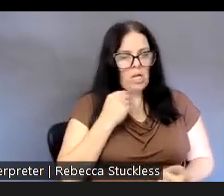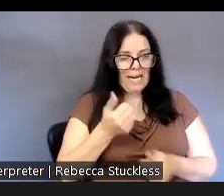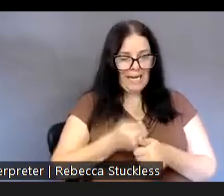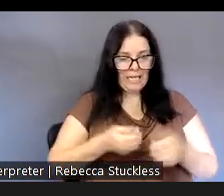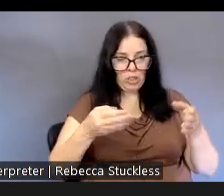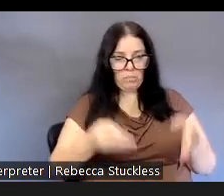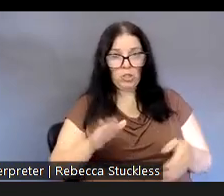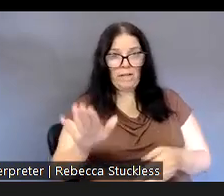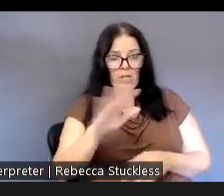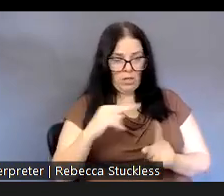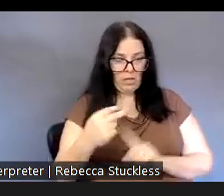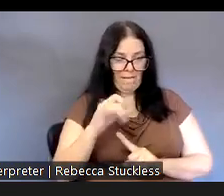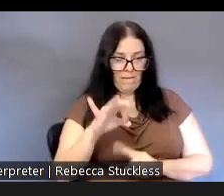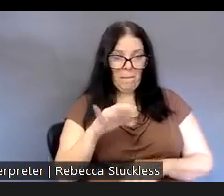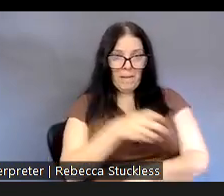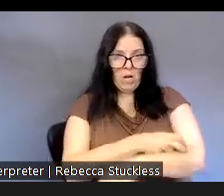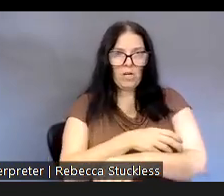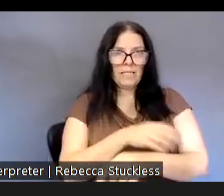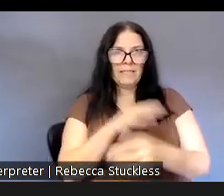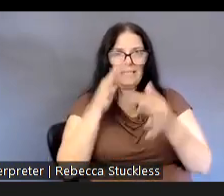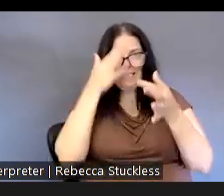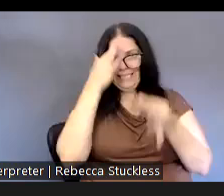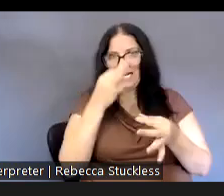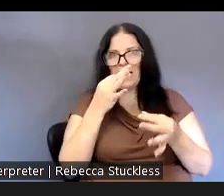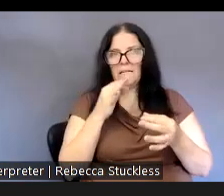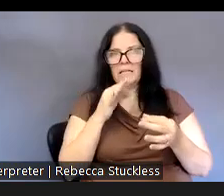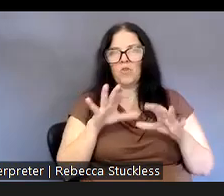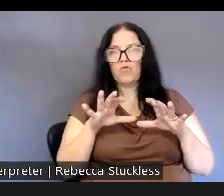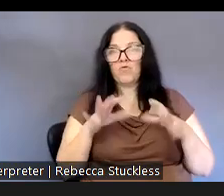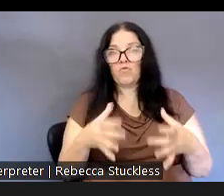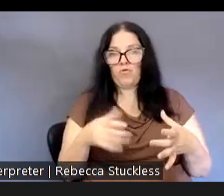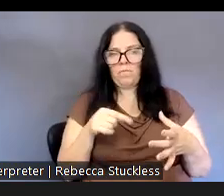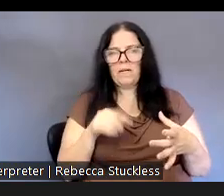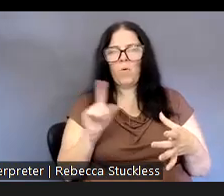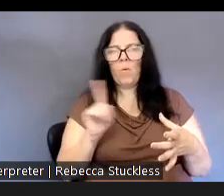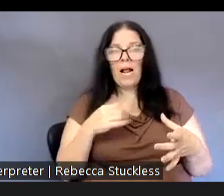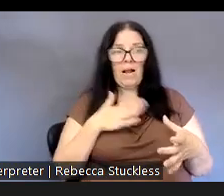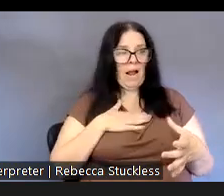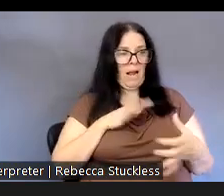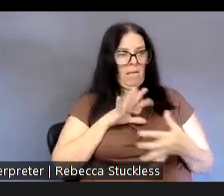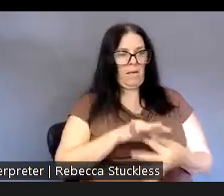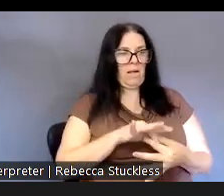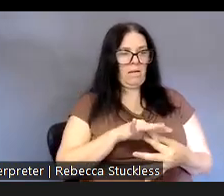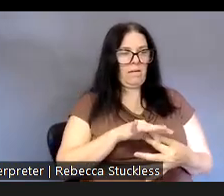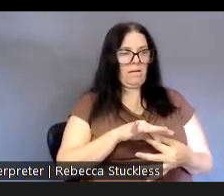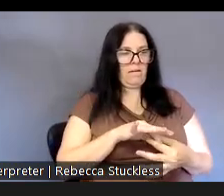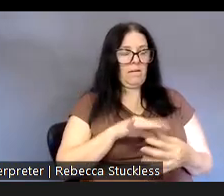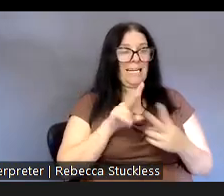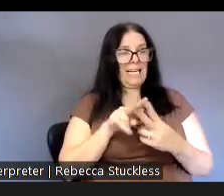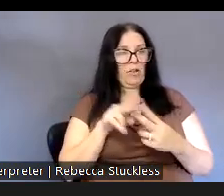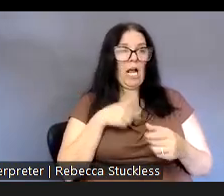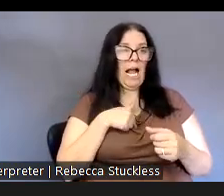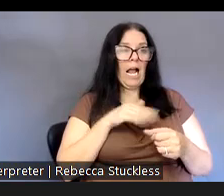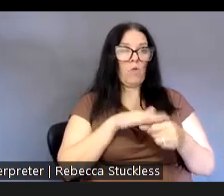is determined by his membership in groups deemed to be either oppressors or